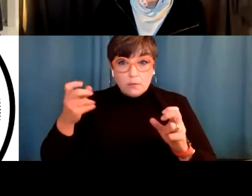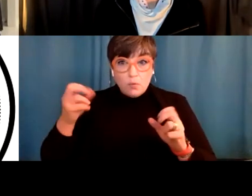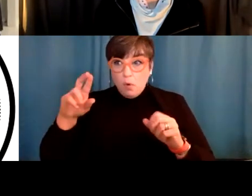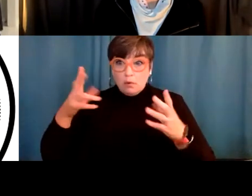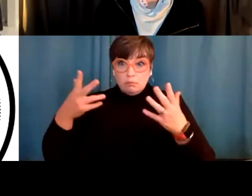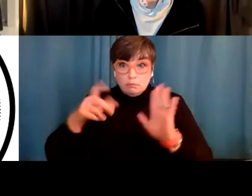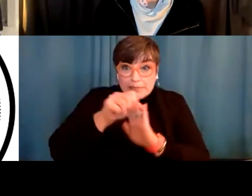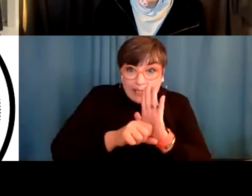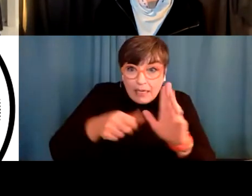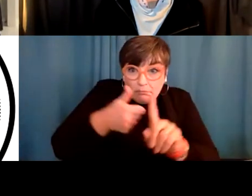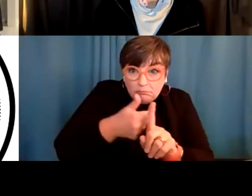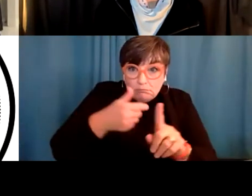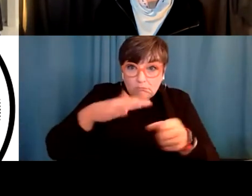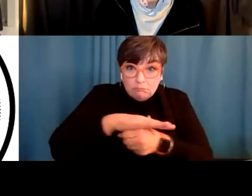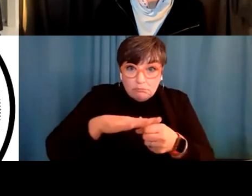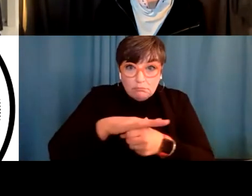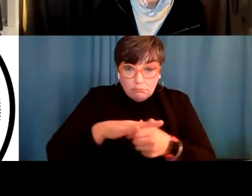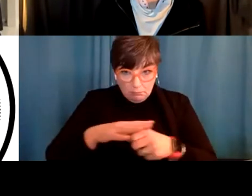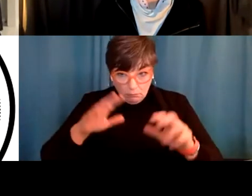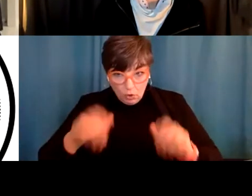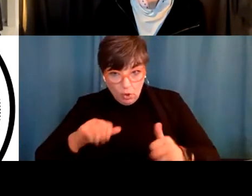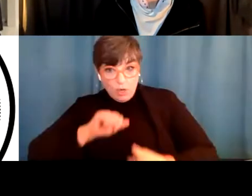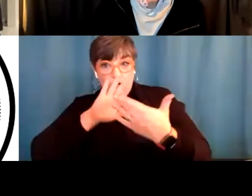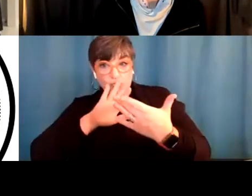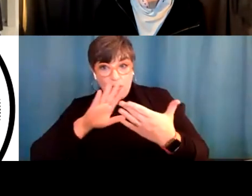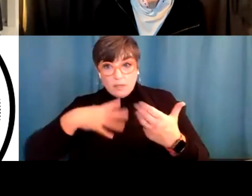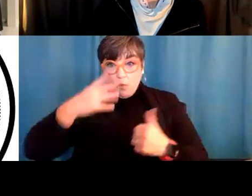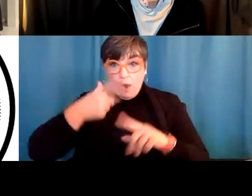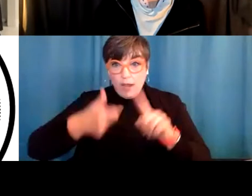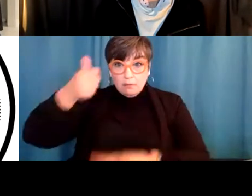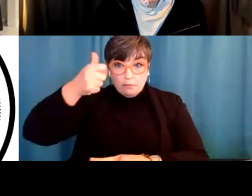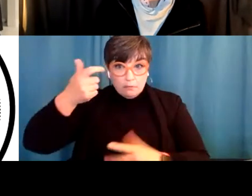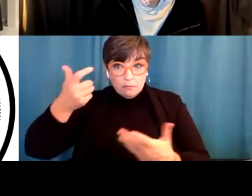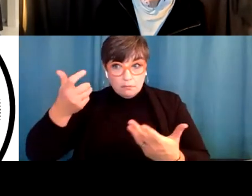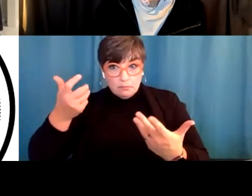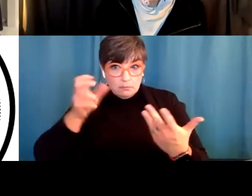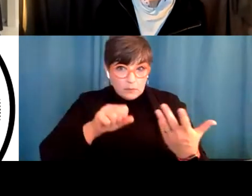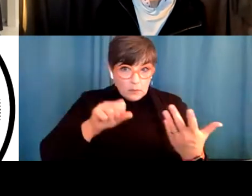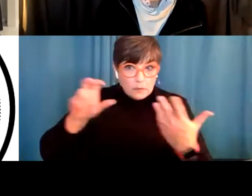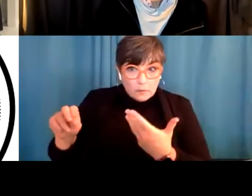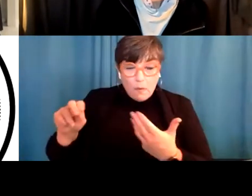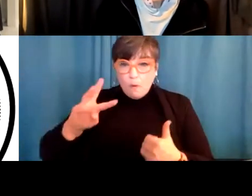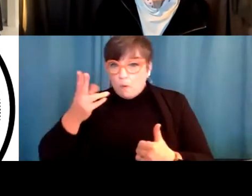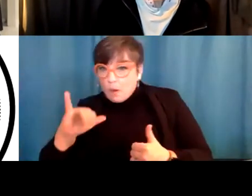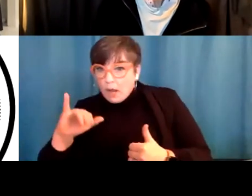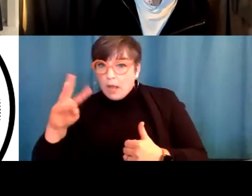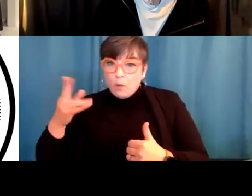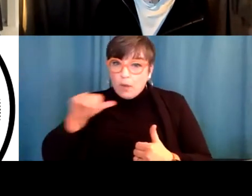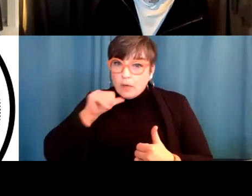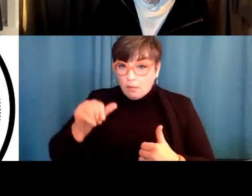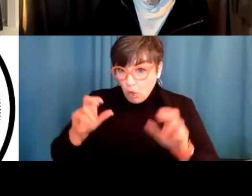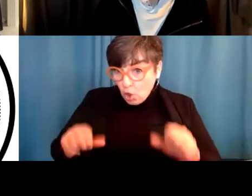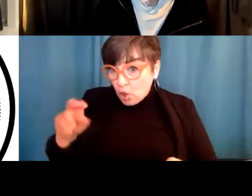address the issue of white supremacy? Why or why not, or could even Northeastern declare something like